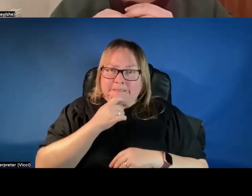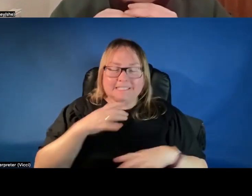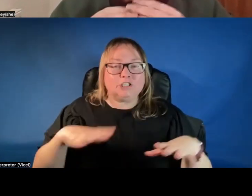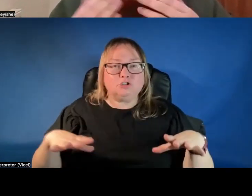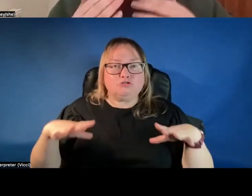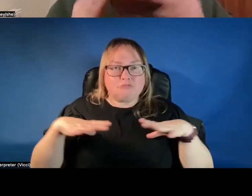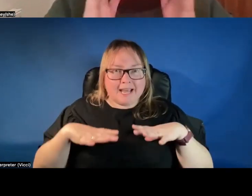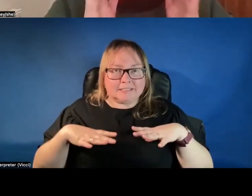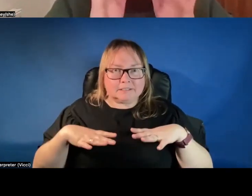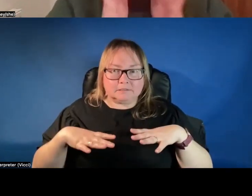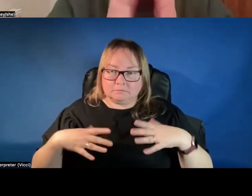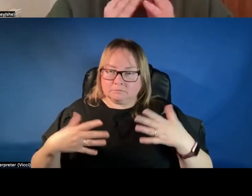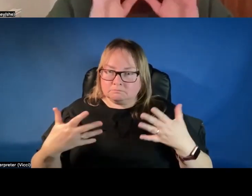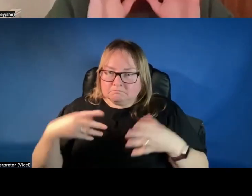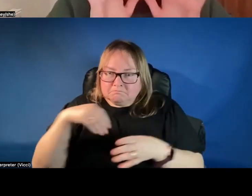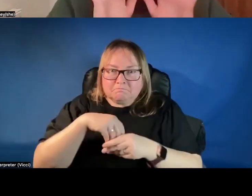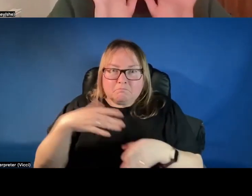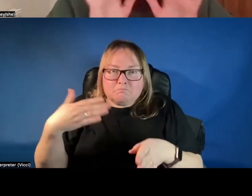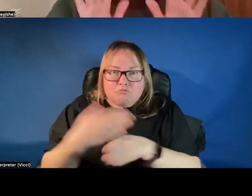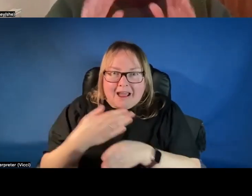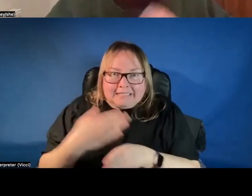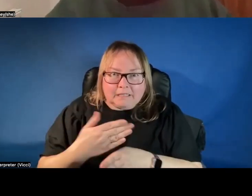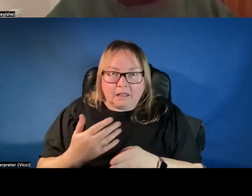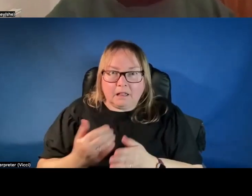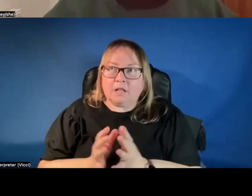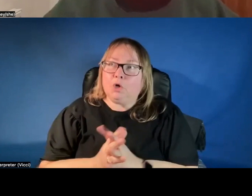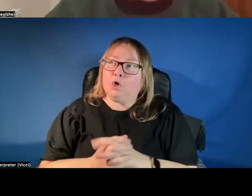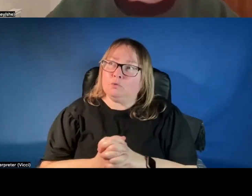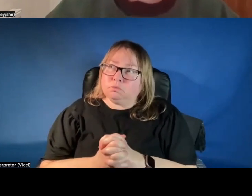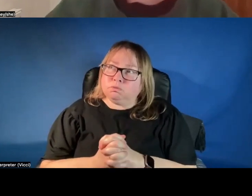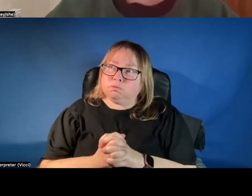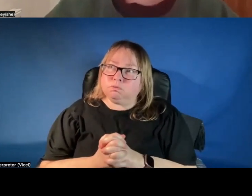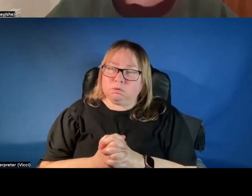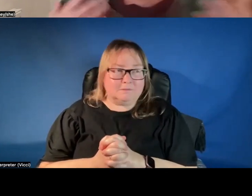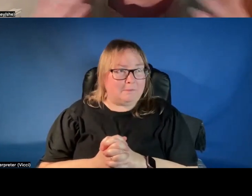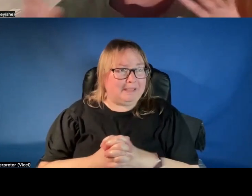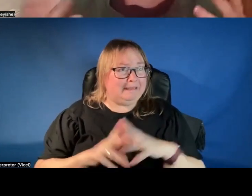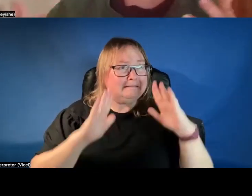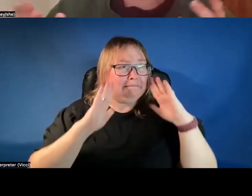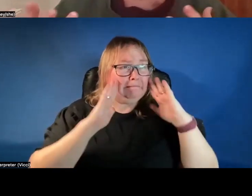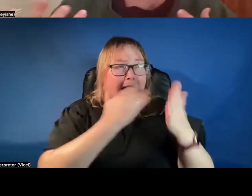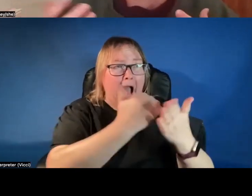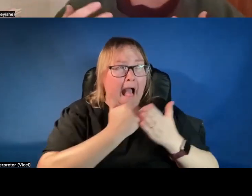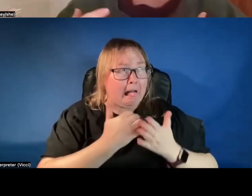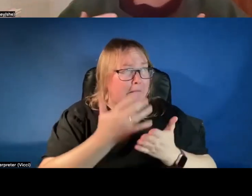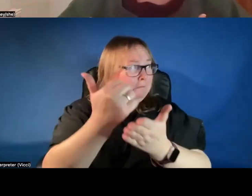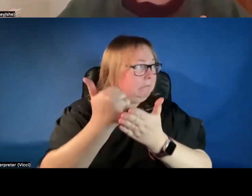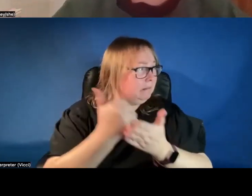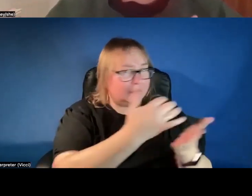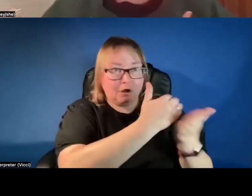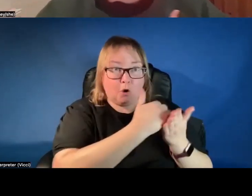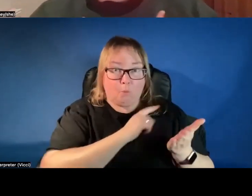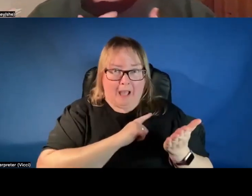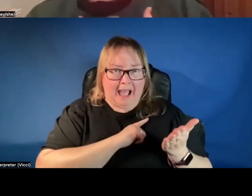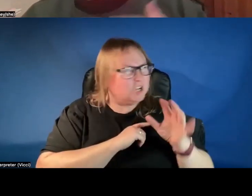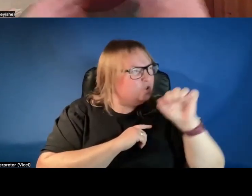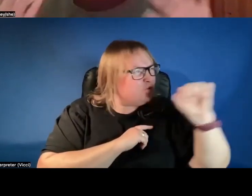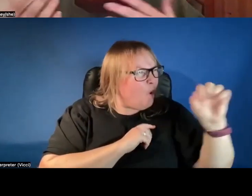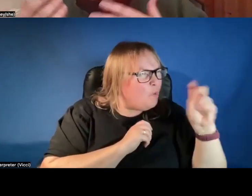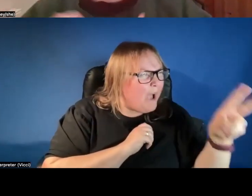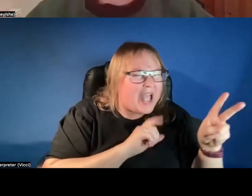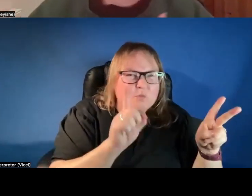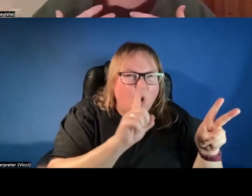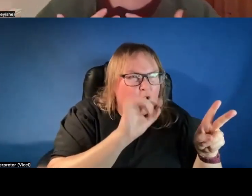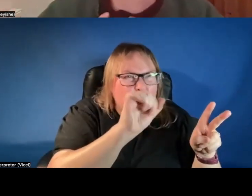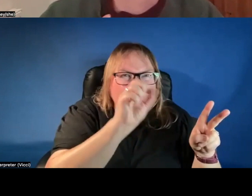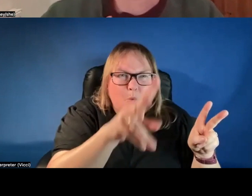thinking is kind of help. It's a call for help, because I really want to hear how other people are doing it, because